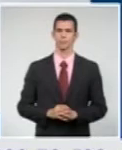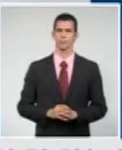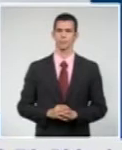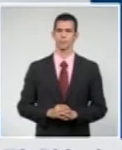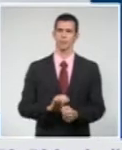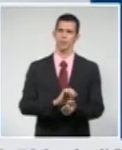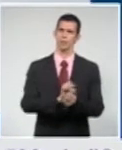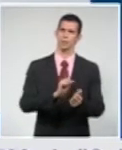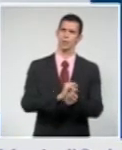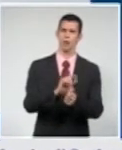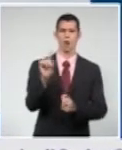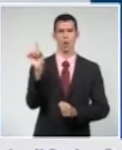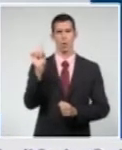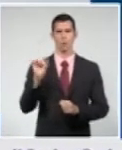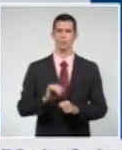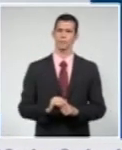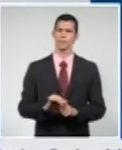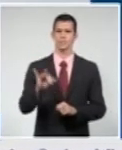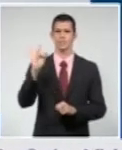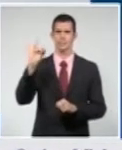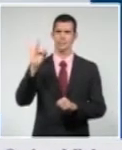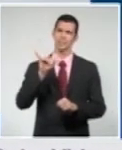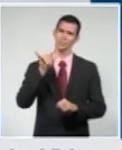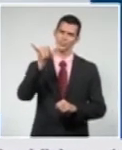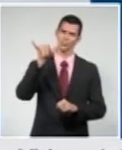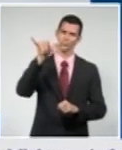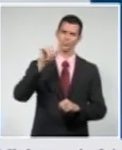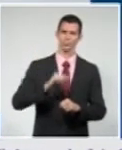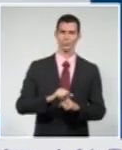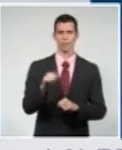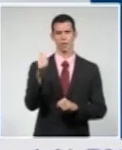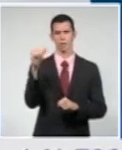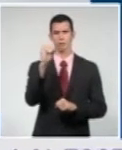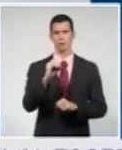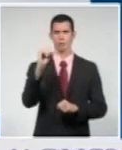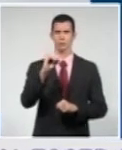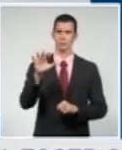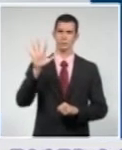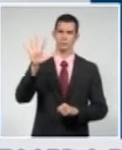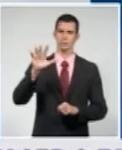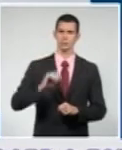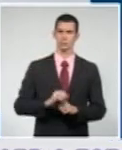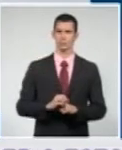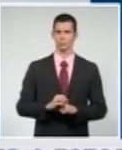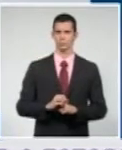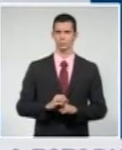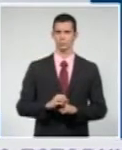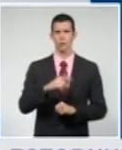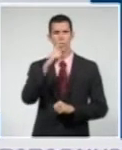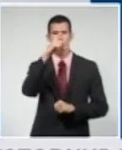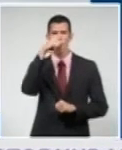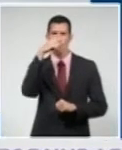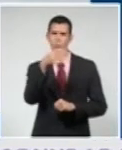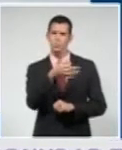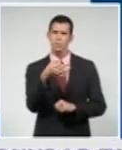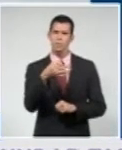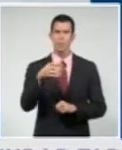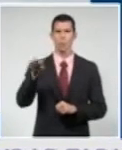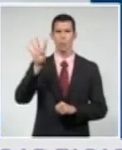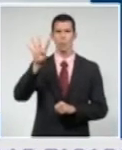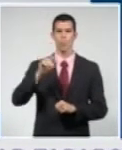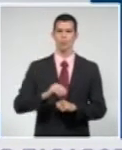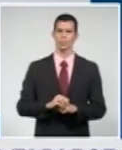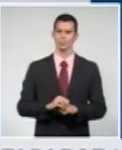The 39 cases from Havana belong to the municipalities of Arroyo Naranjo